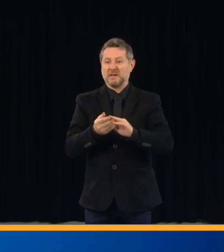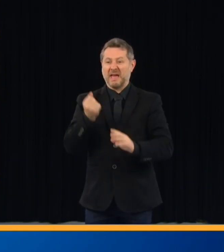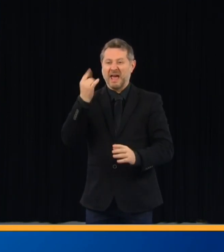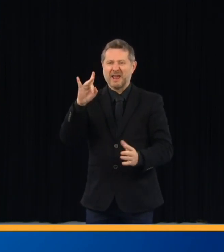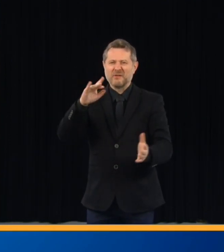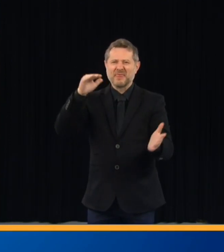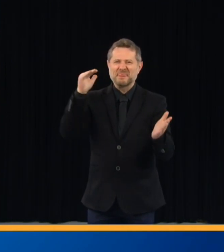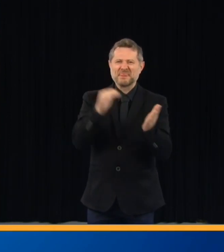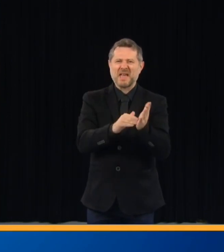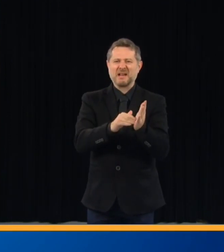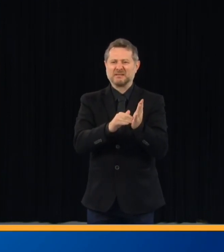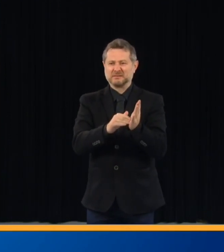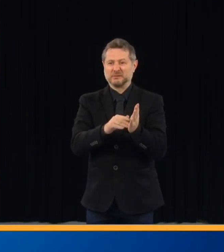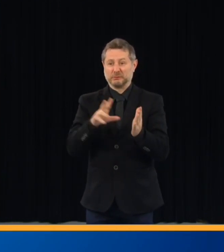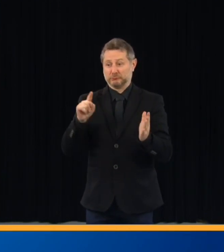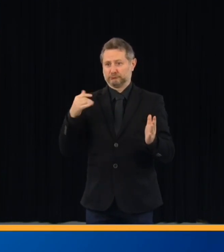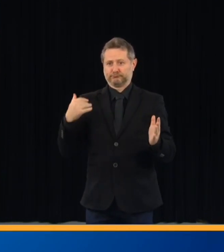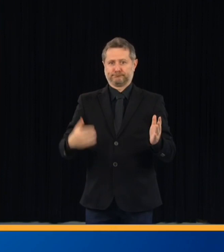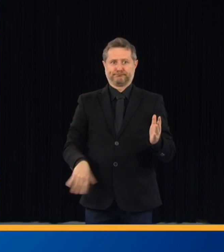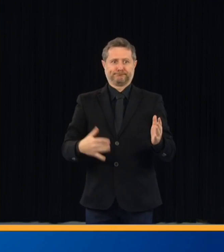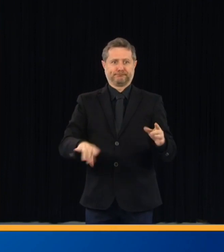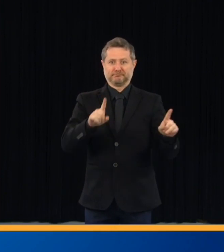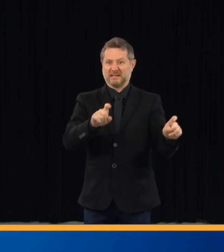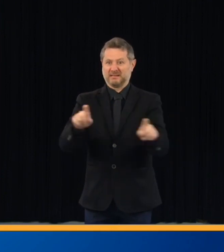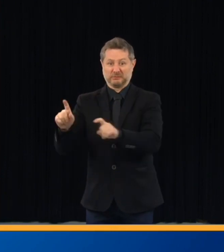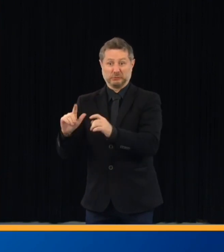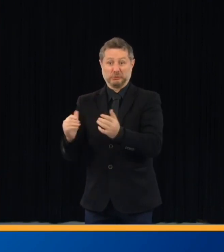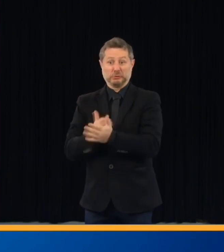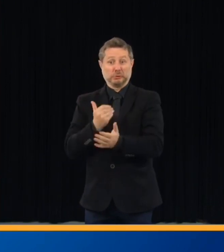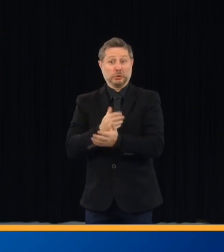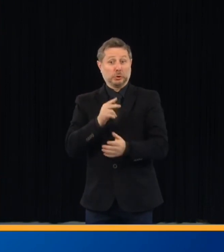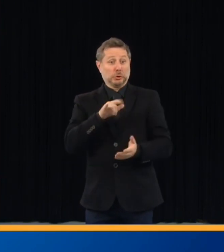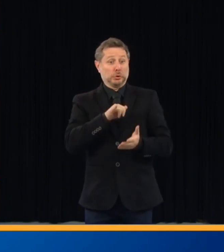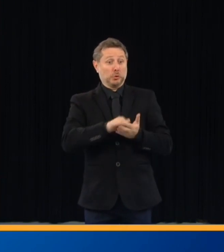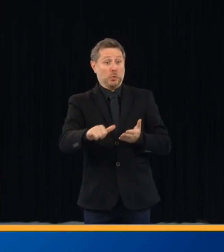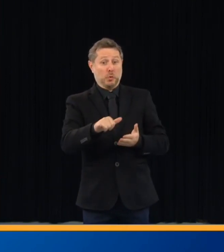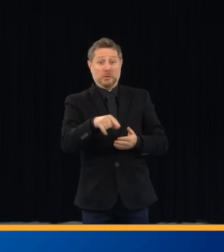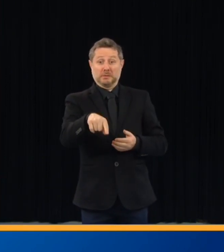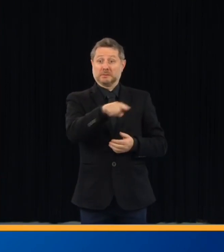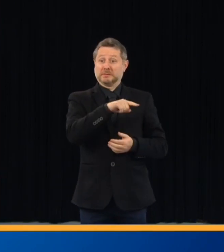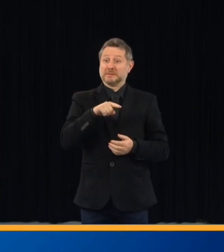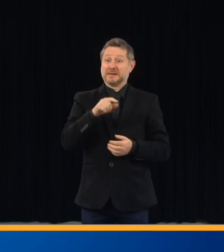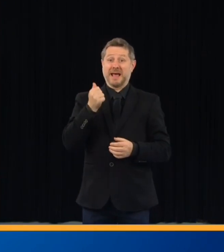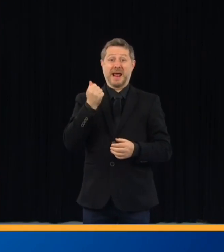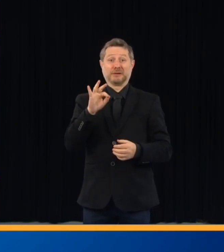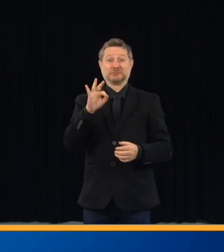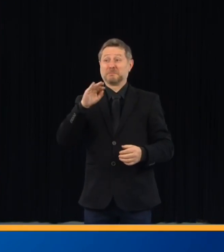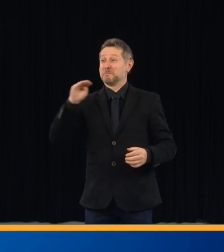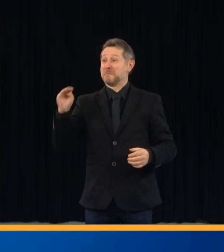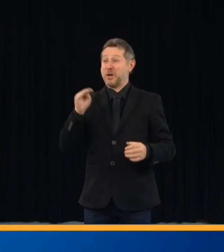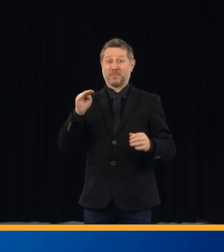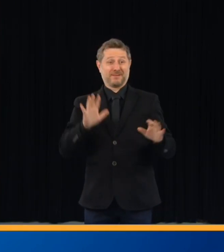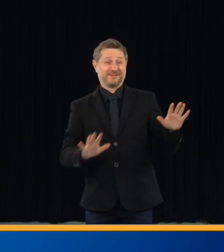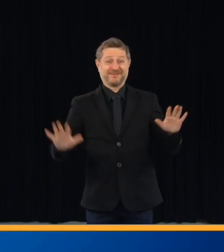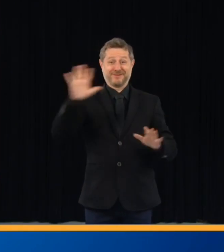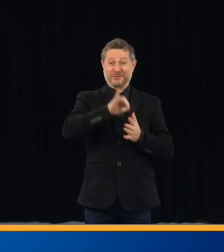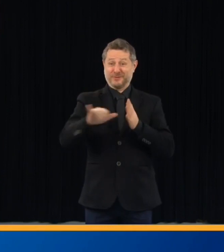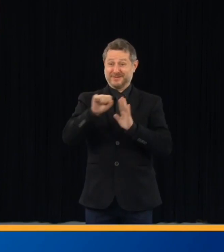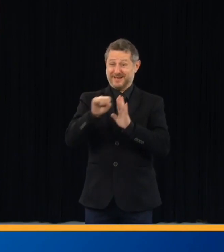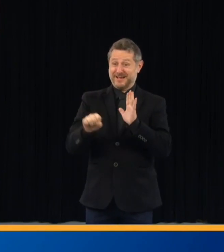New York, you're talking on a base of 19 million, so number of positive cases up